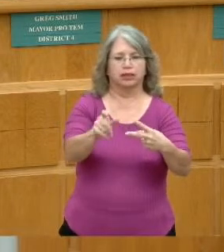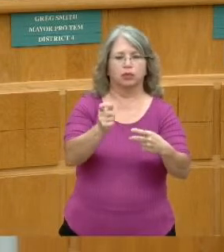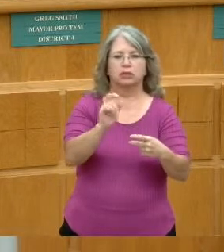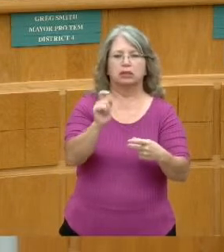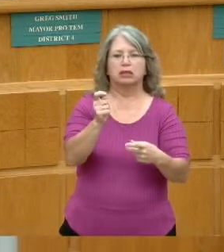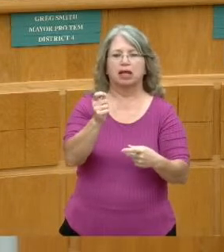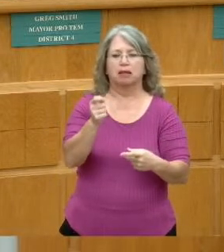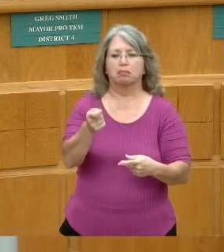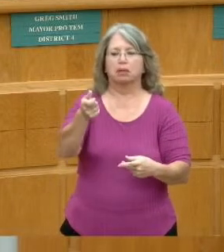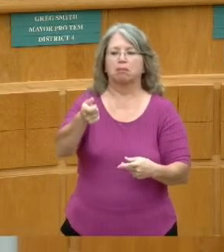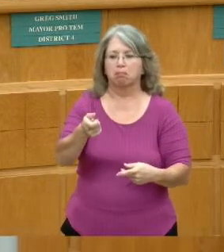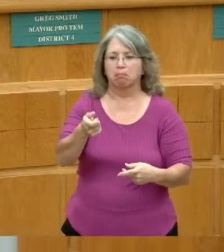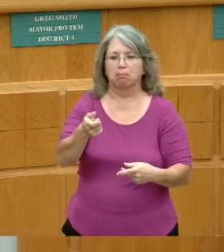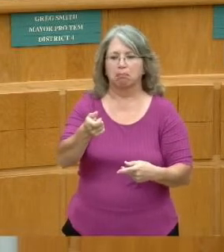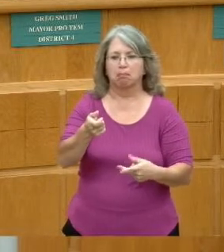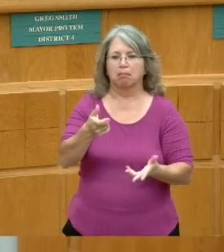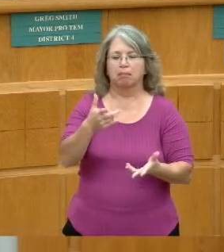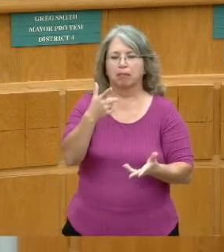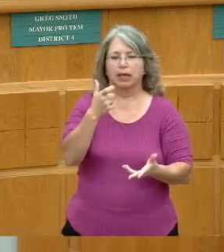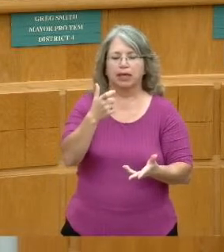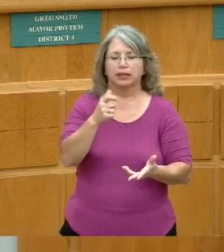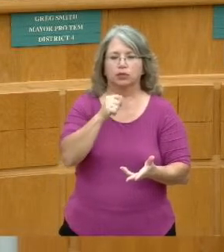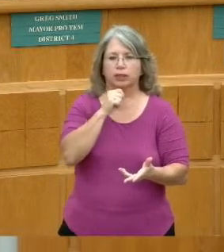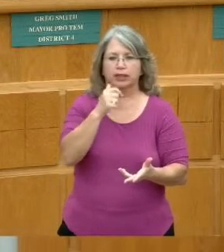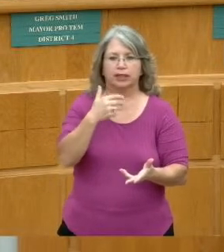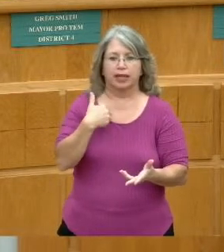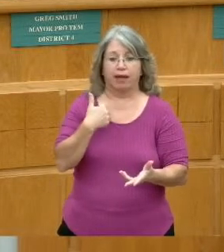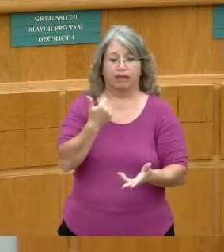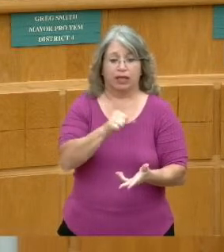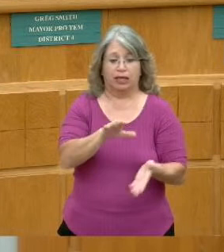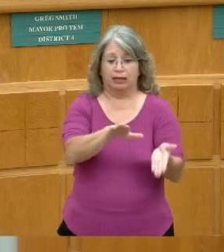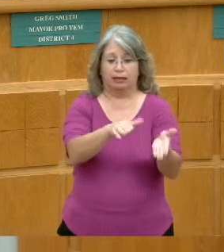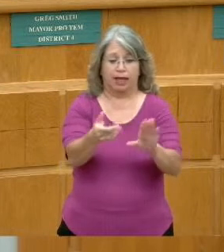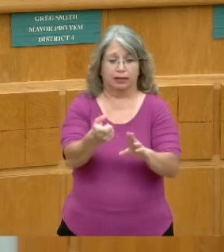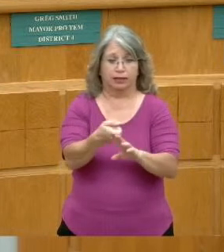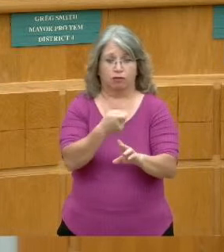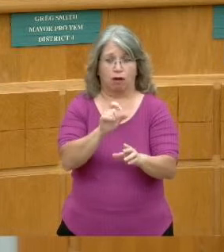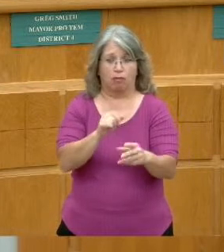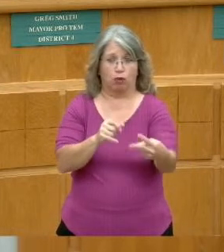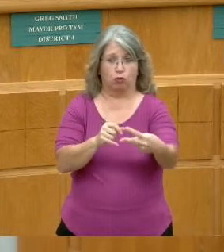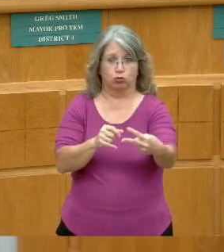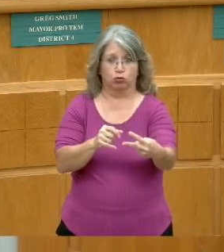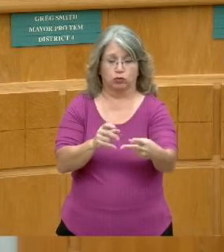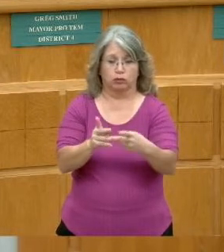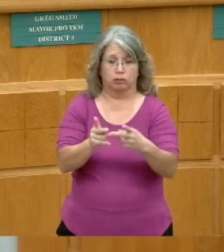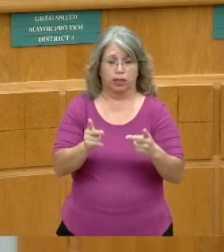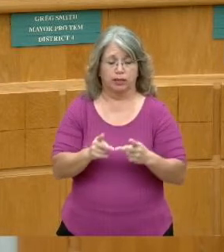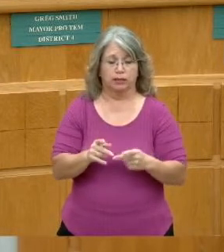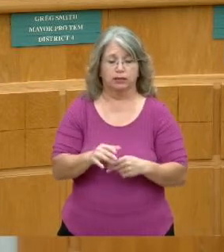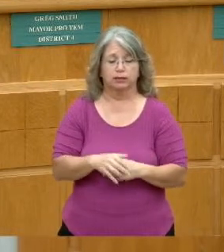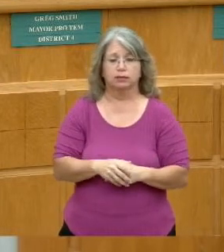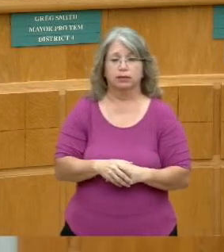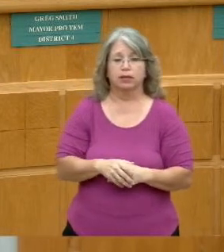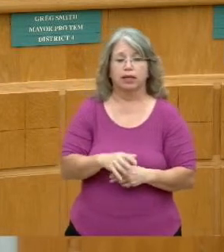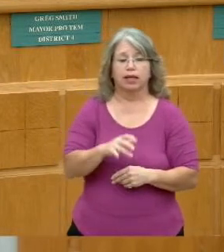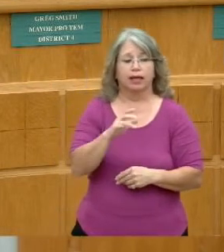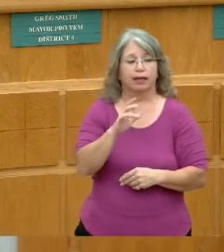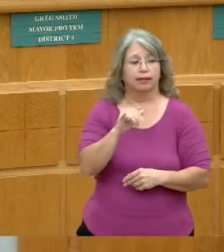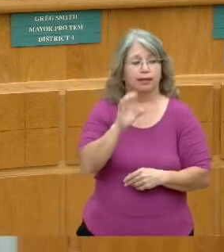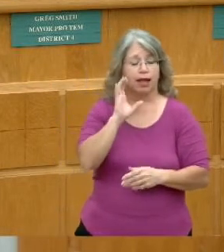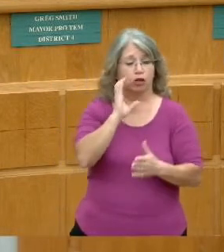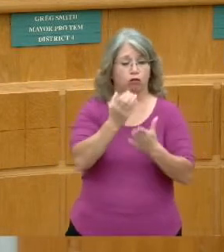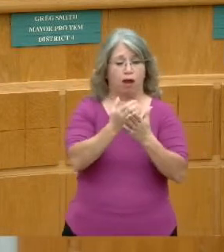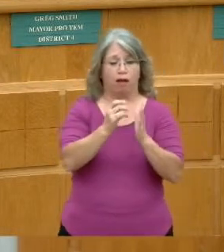seen any fatalities associated with the outbreak yet. And then the model that is based upon new cases,